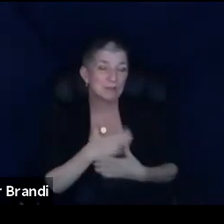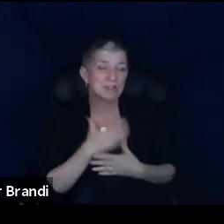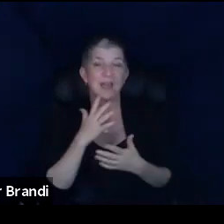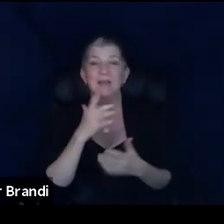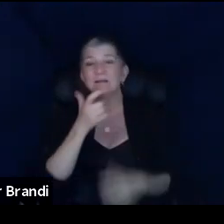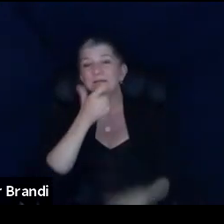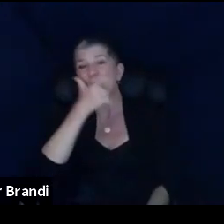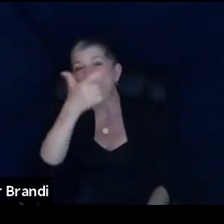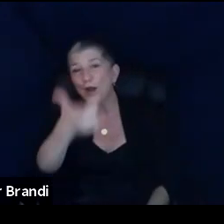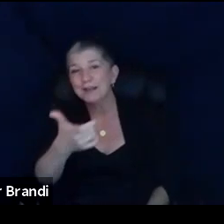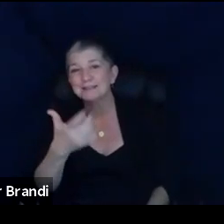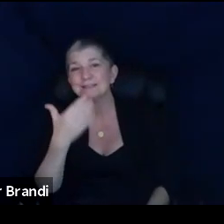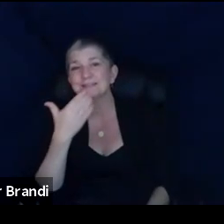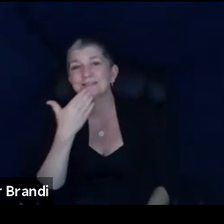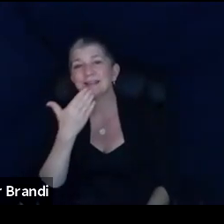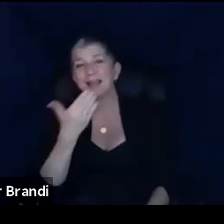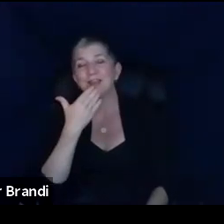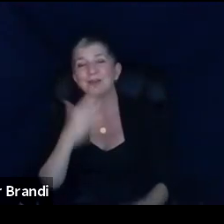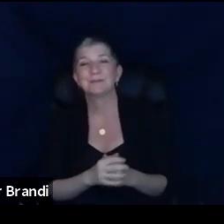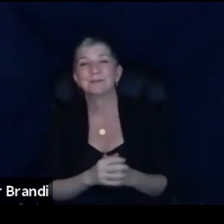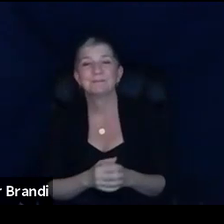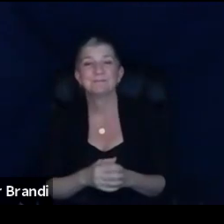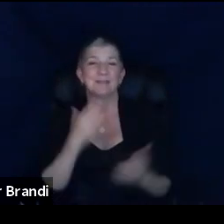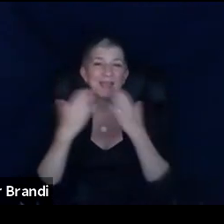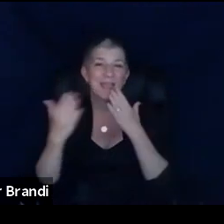thank you for having us. Yeah.